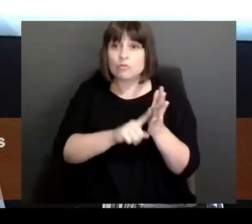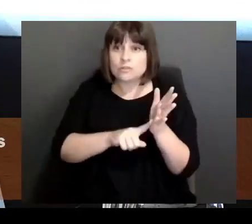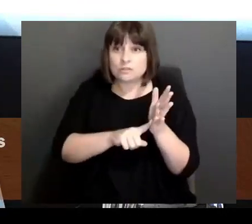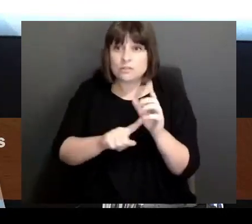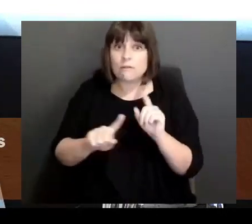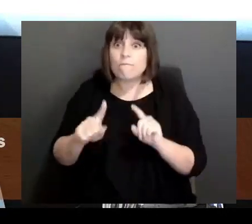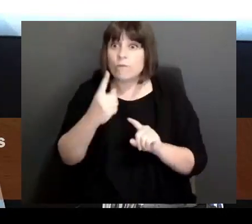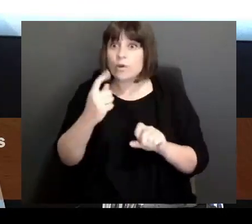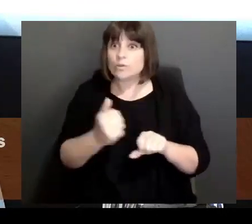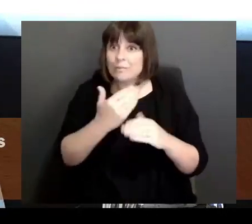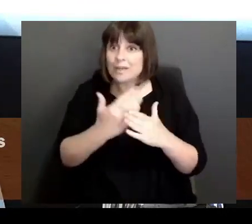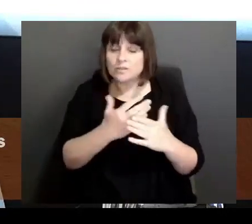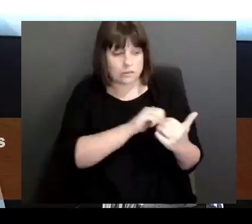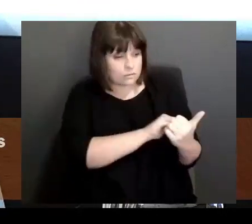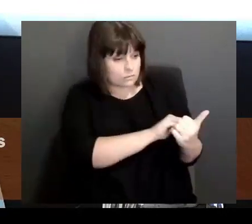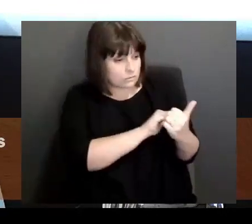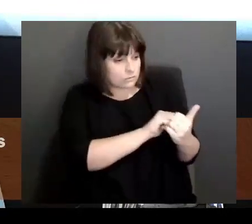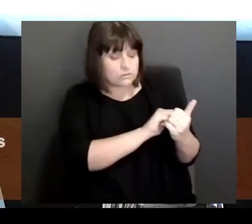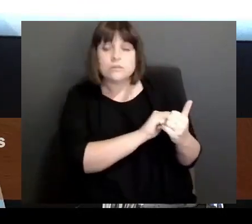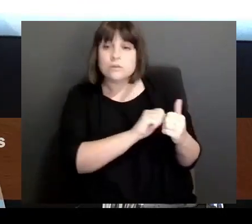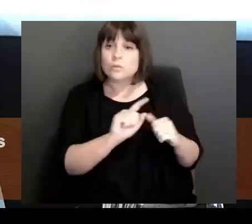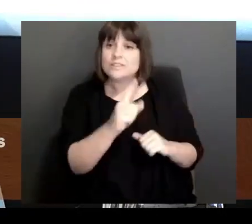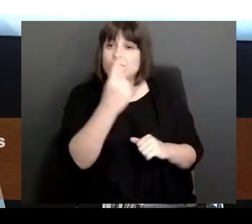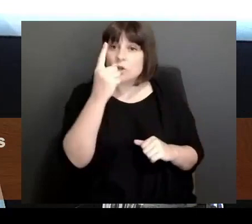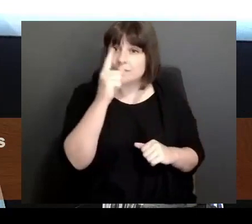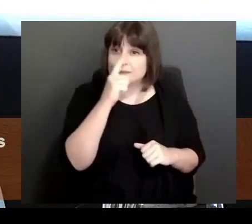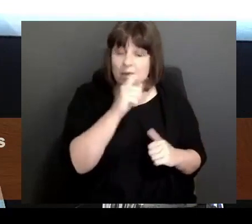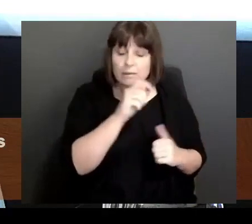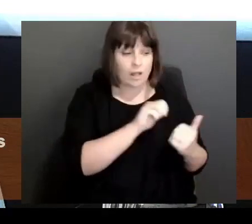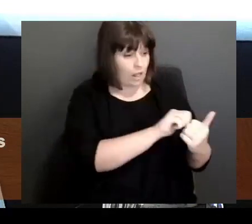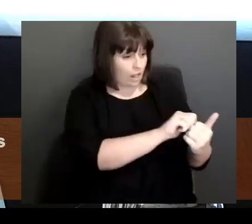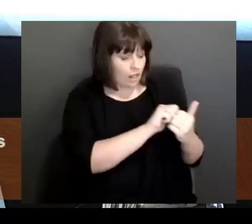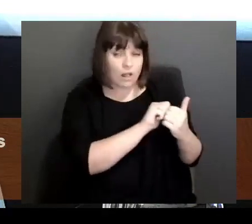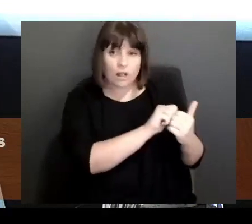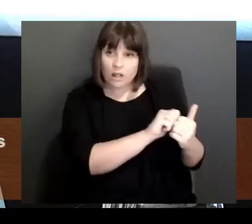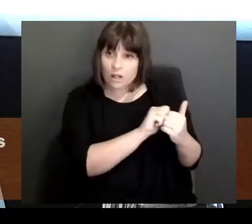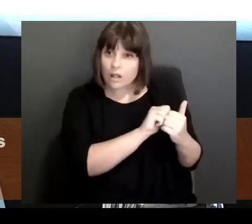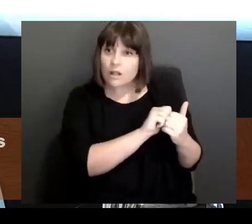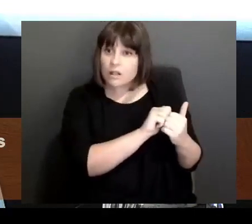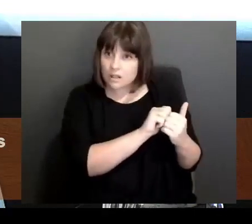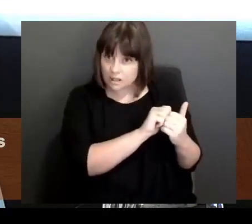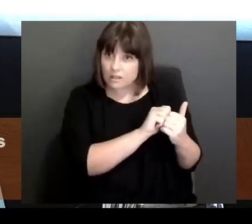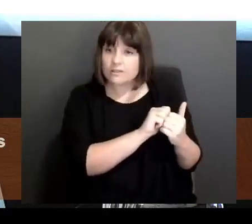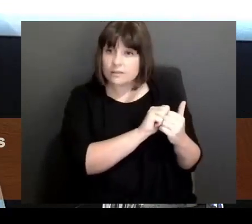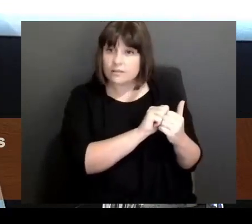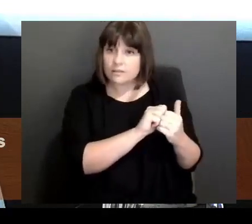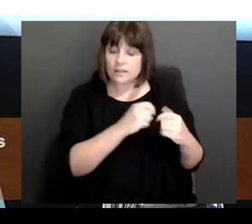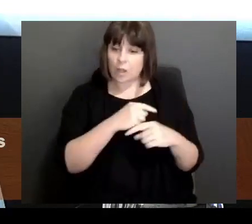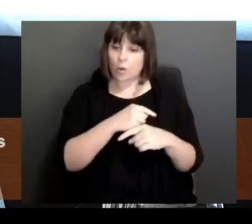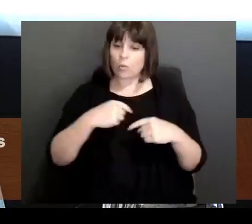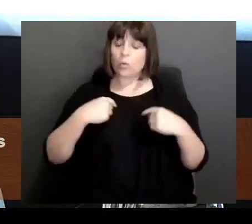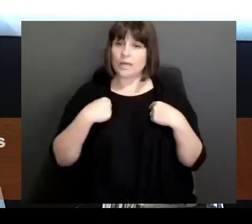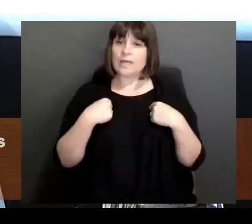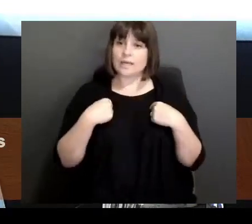engagement with First Peoples, that we take into account